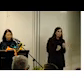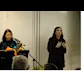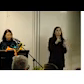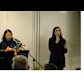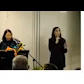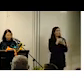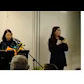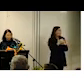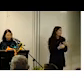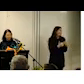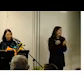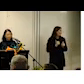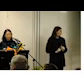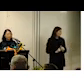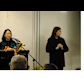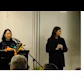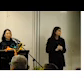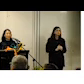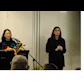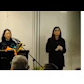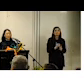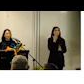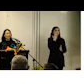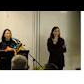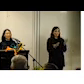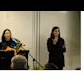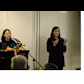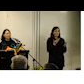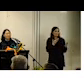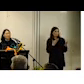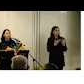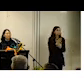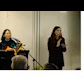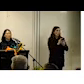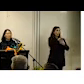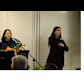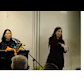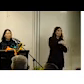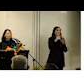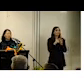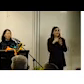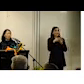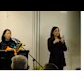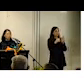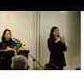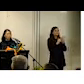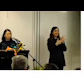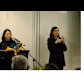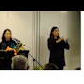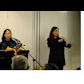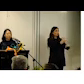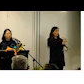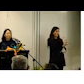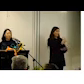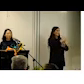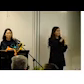rest. However, when this balance is disrupted by excessive excitation, and this could be due